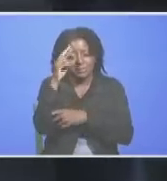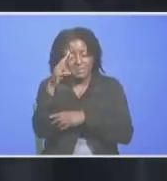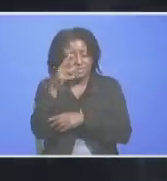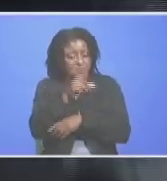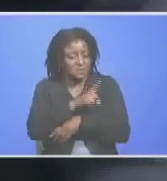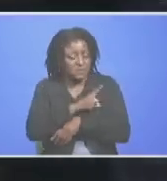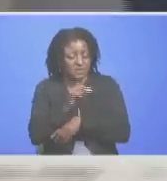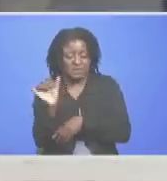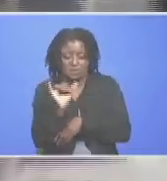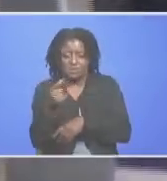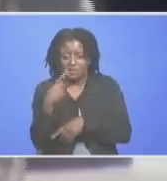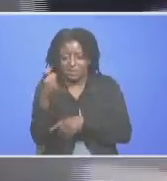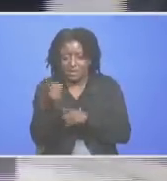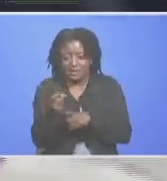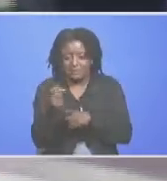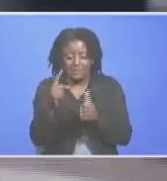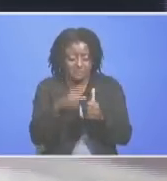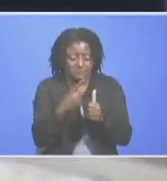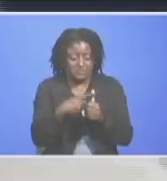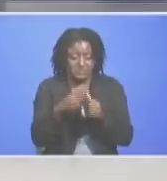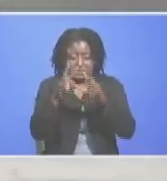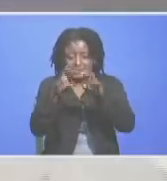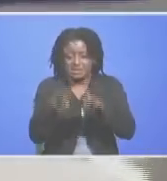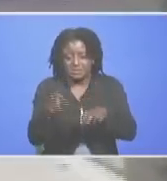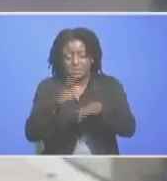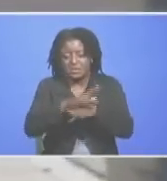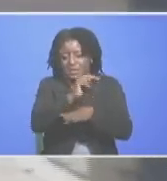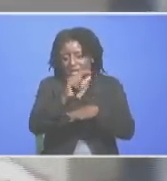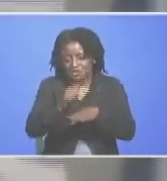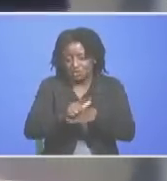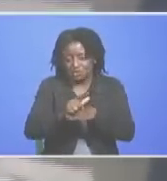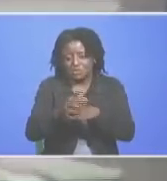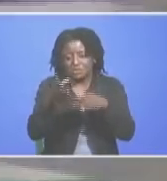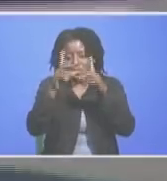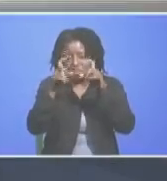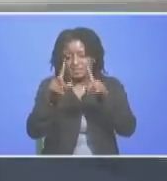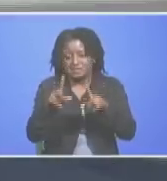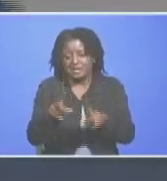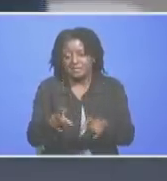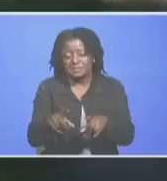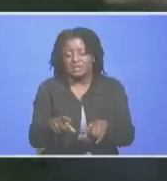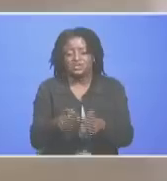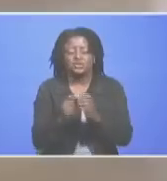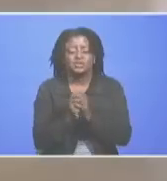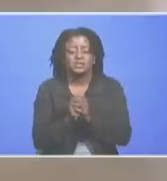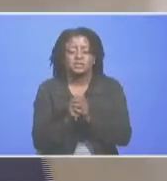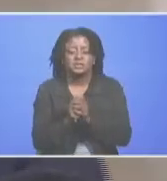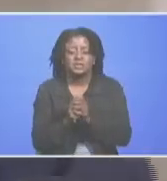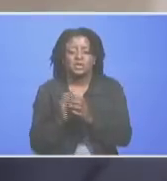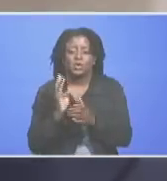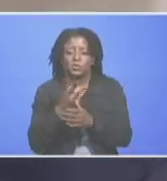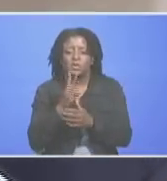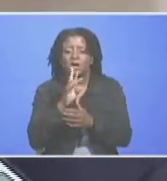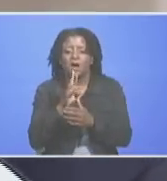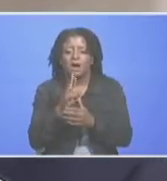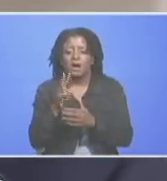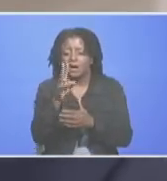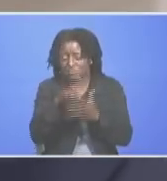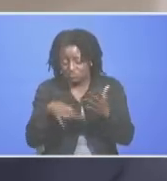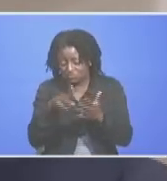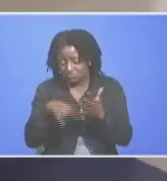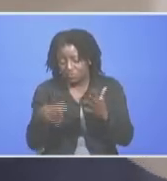also gave his preliminary assessments on the national examinations. We are pouring through them to take a look and